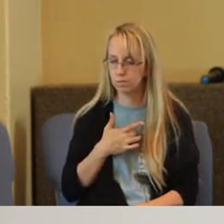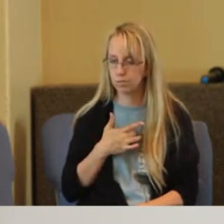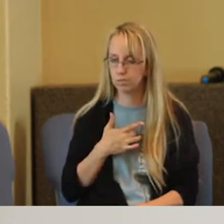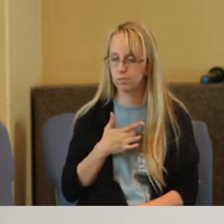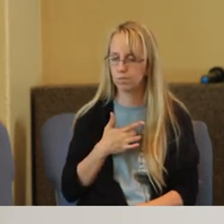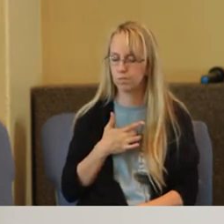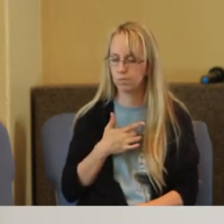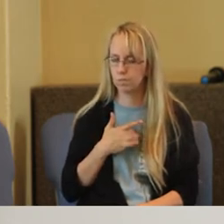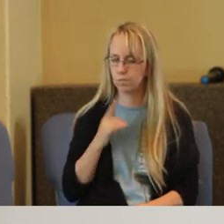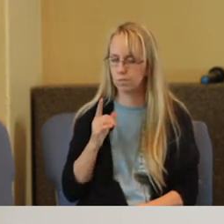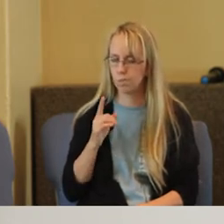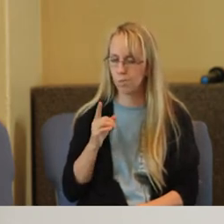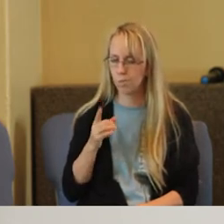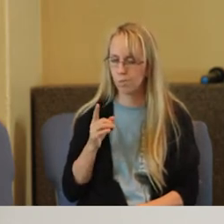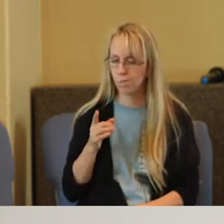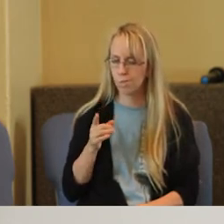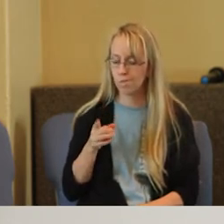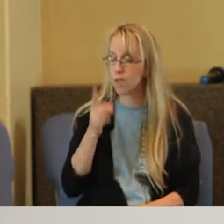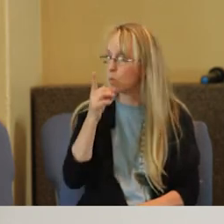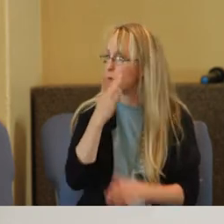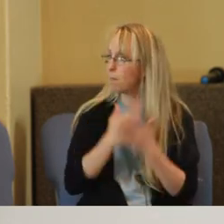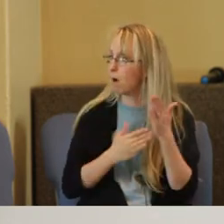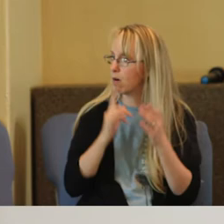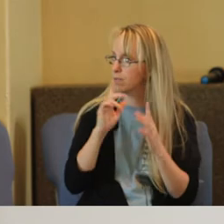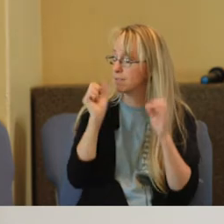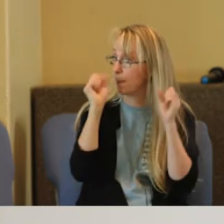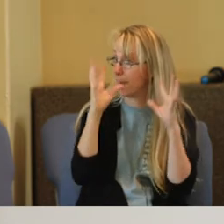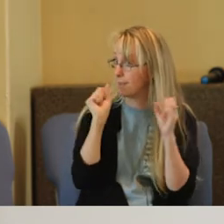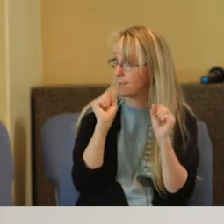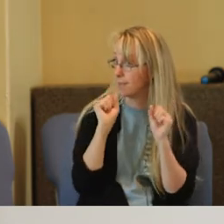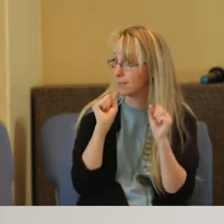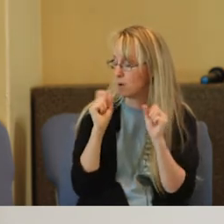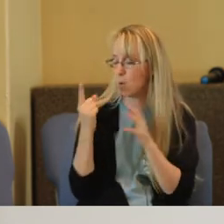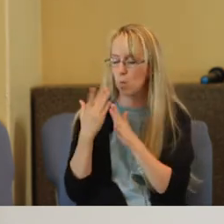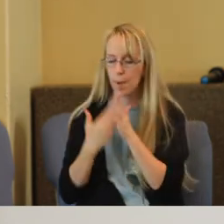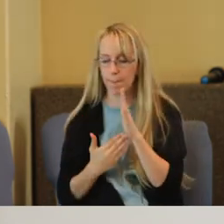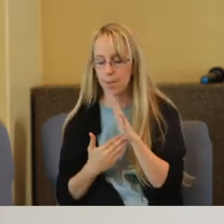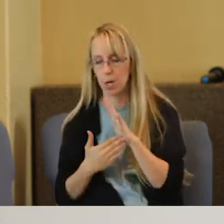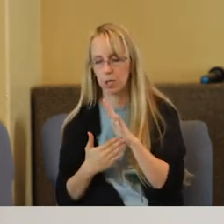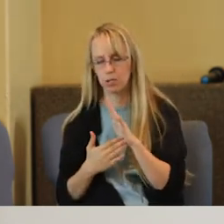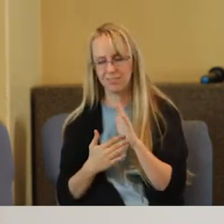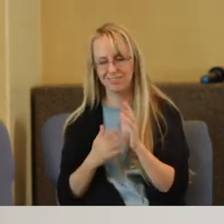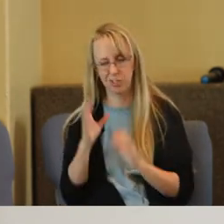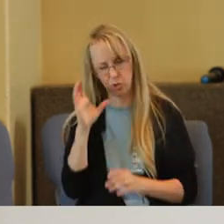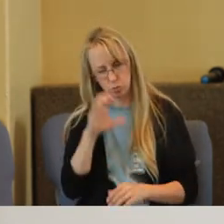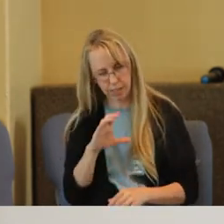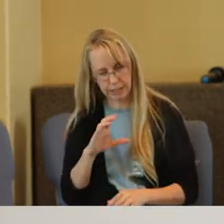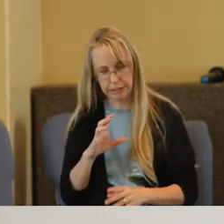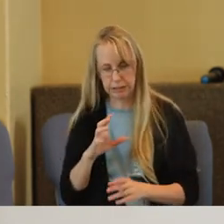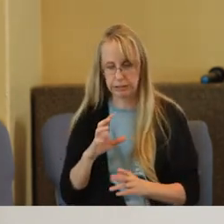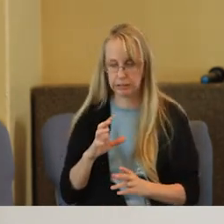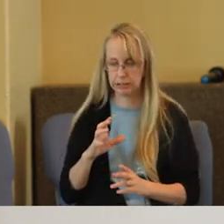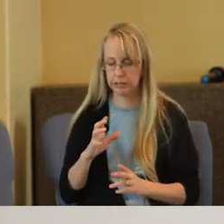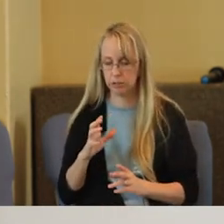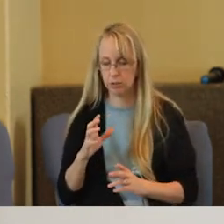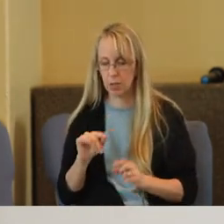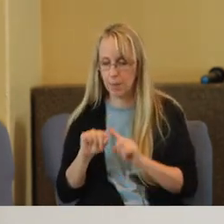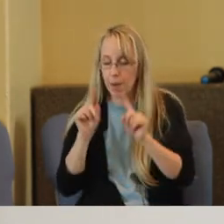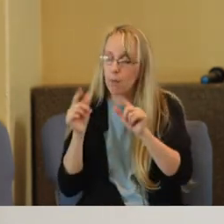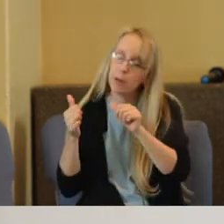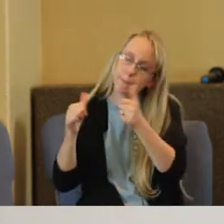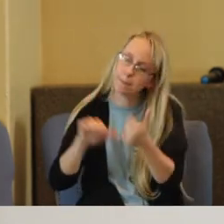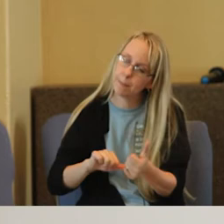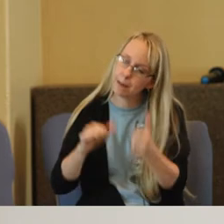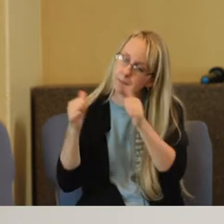in one aspect, it's amazing. In other aspects, it's a little strange. But we baptize them in the name